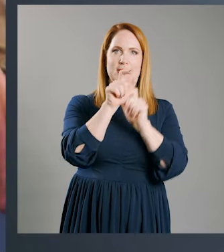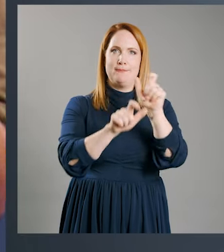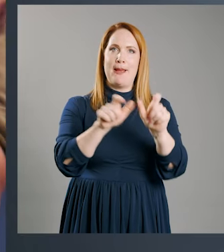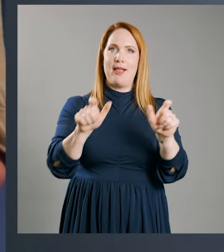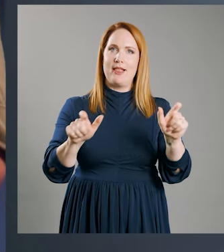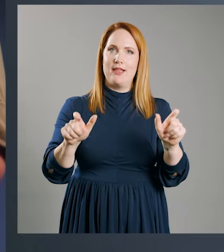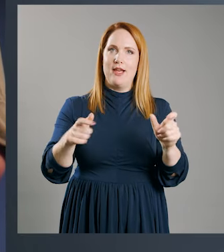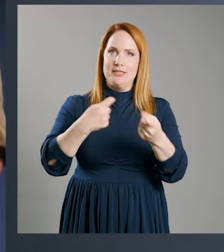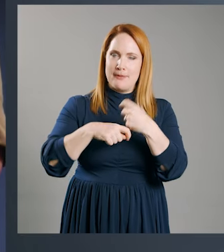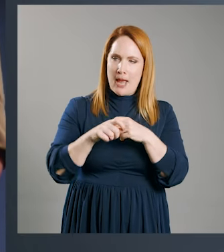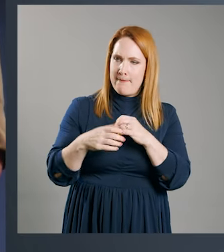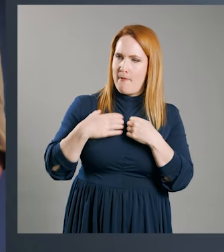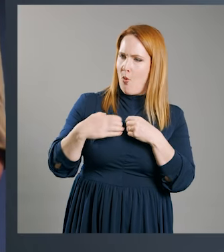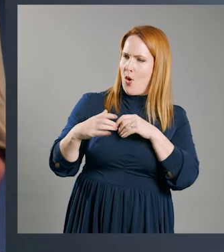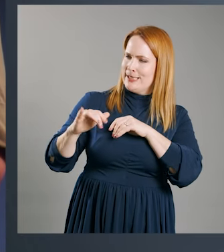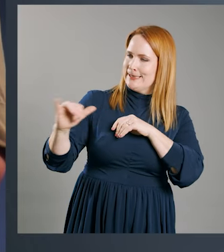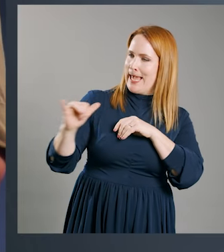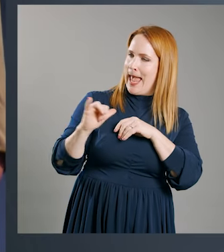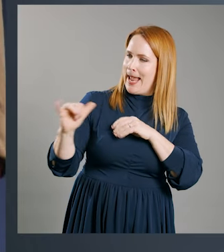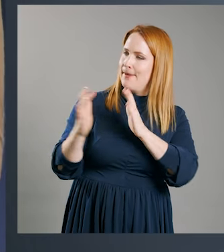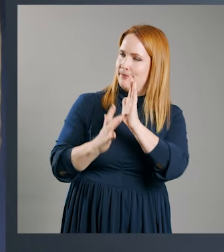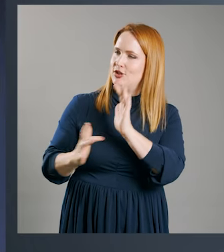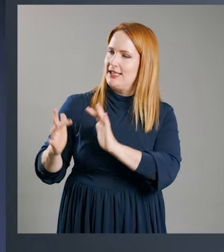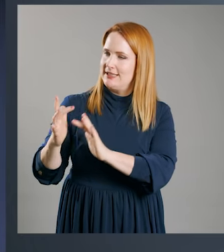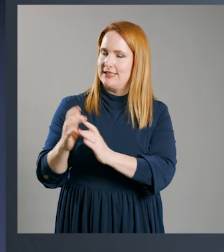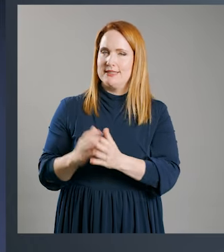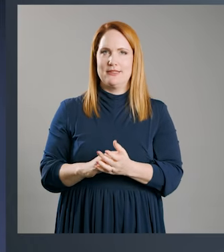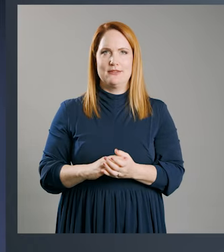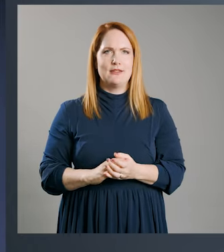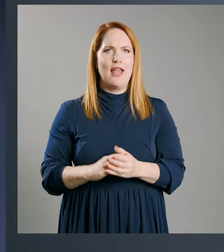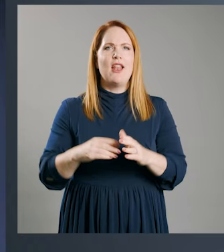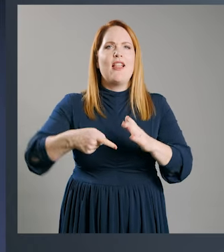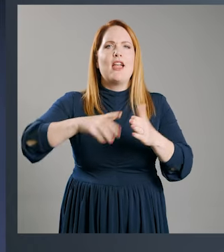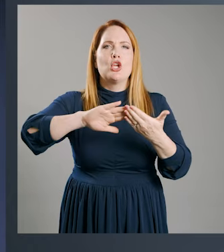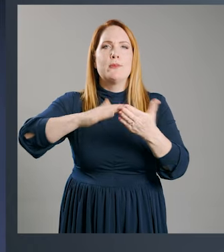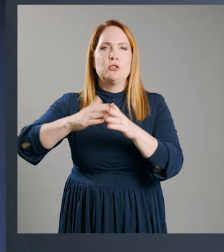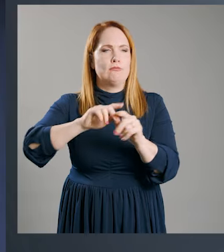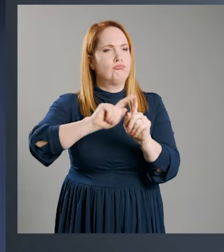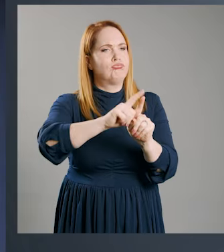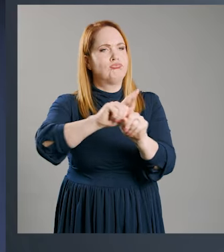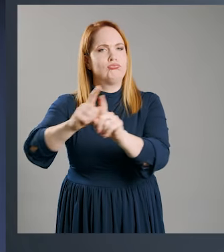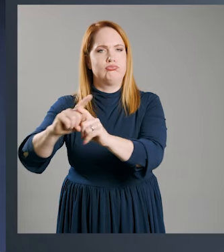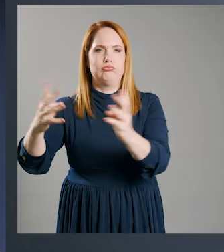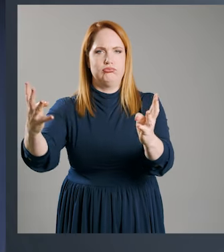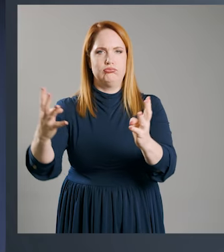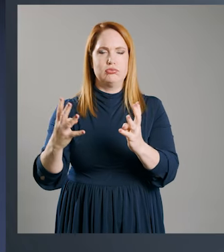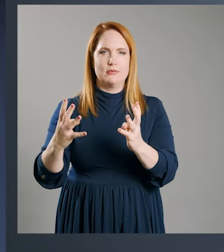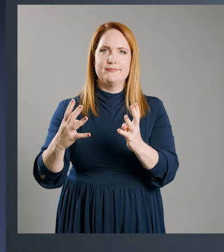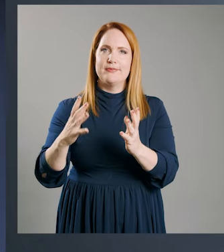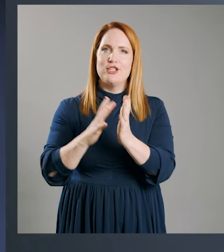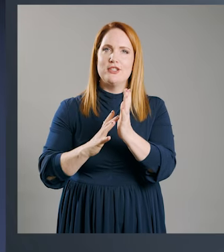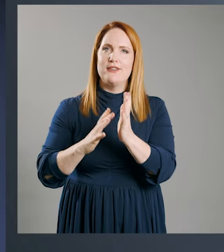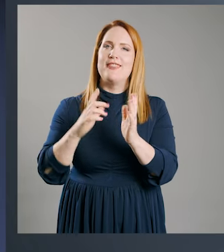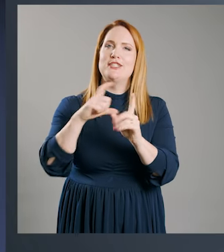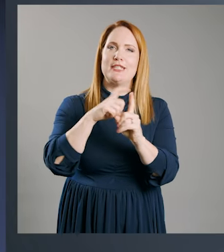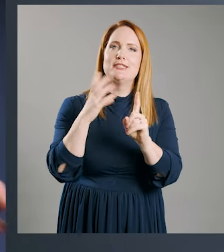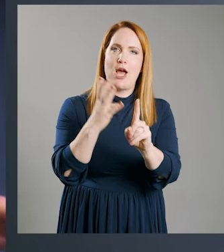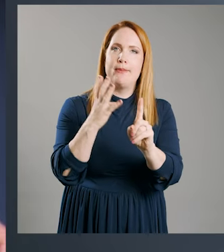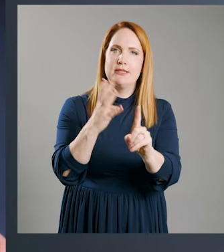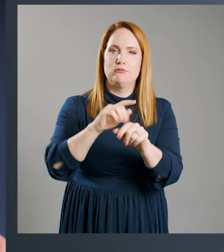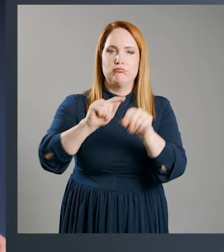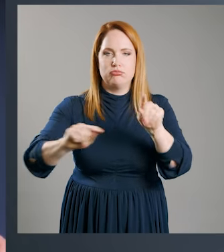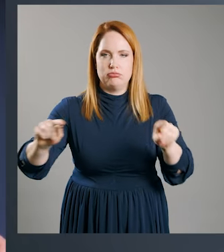and transform us to become more like him. And it's all going to happen through a diverse community. And that's modeled with Jesus and the disciples. And then